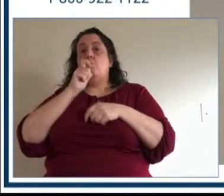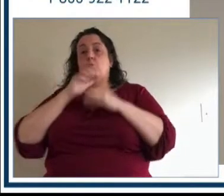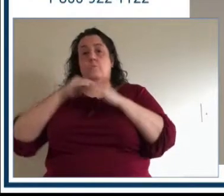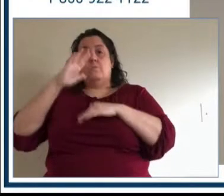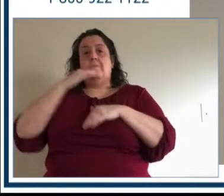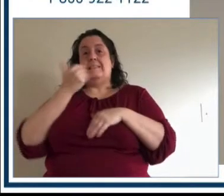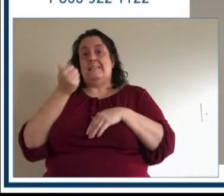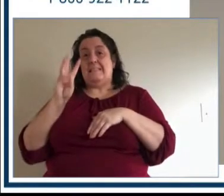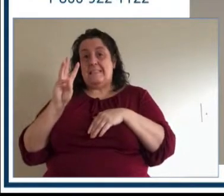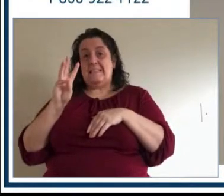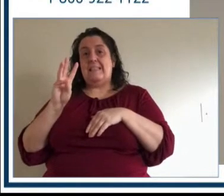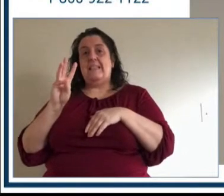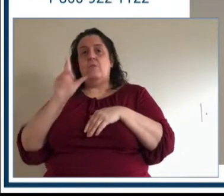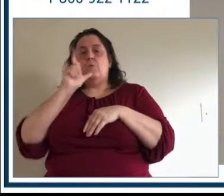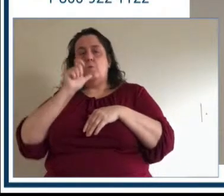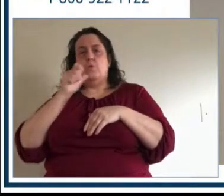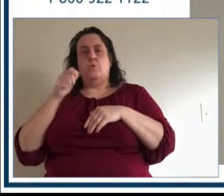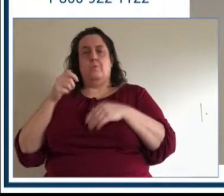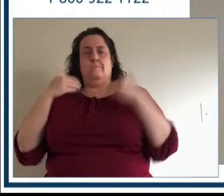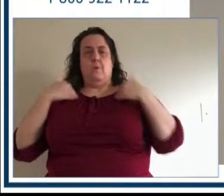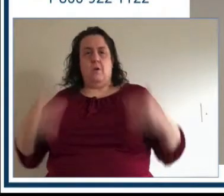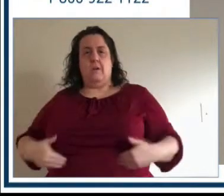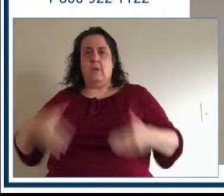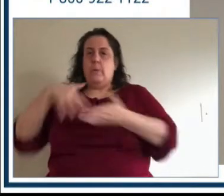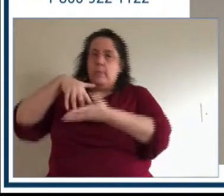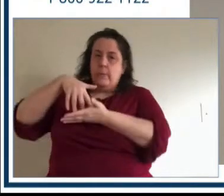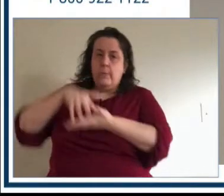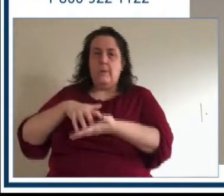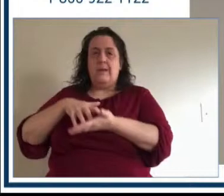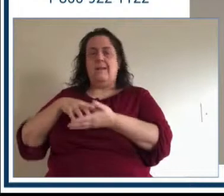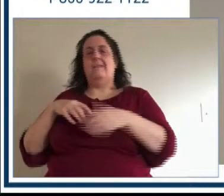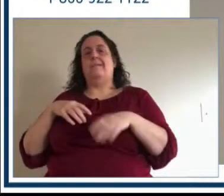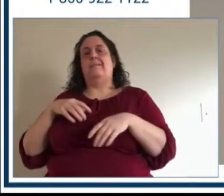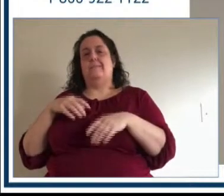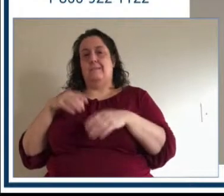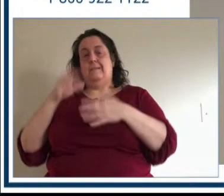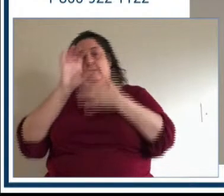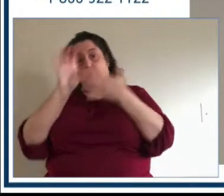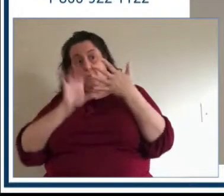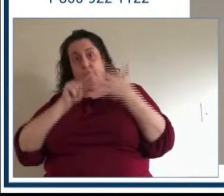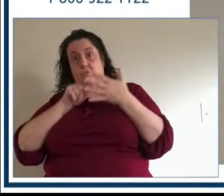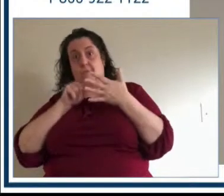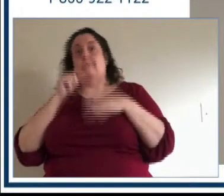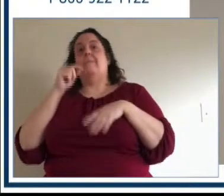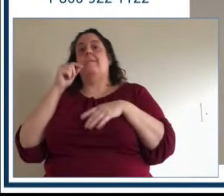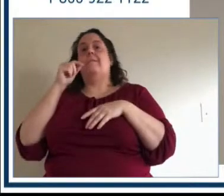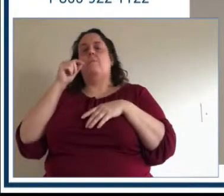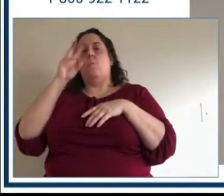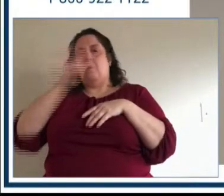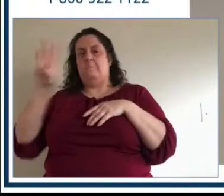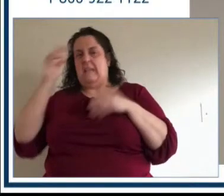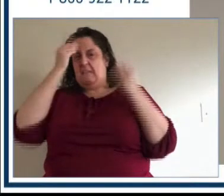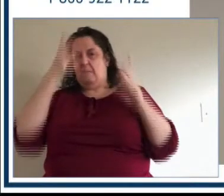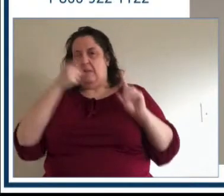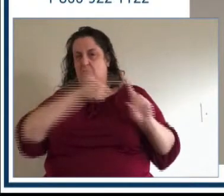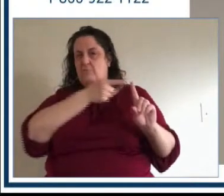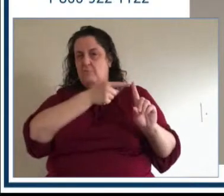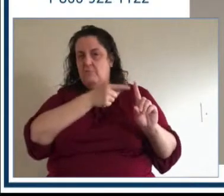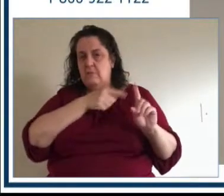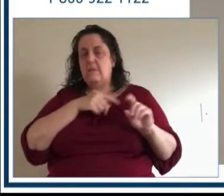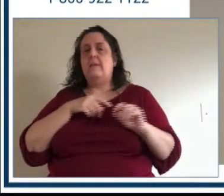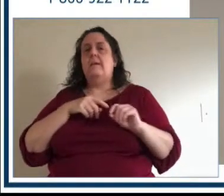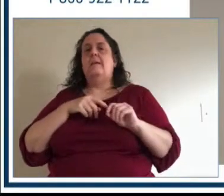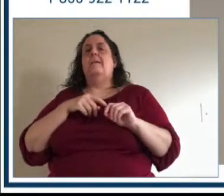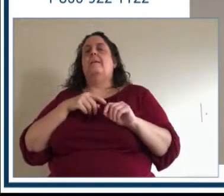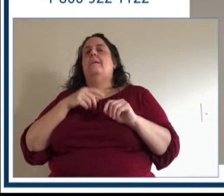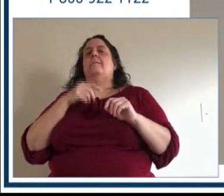or medications which are, again, on our COVID website. And if you're having a hard time booking an appointment